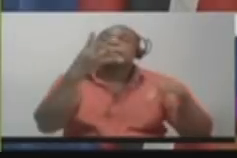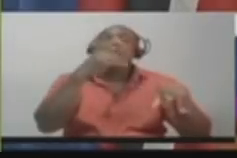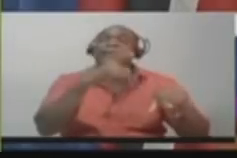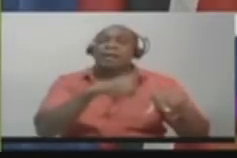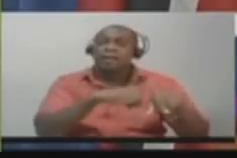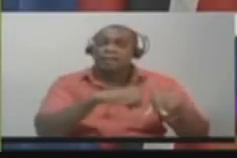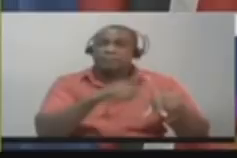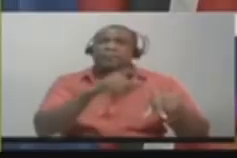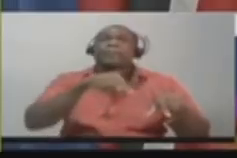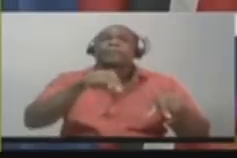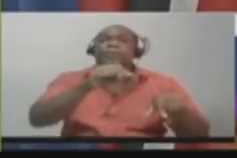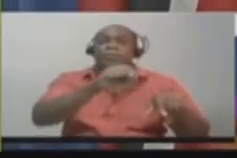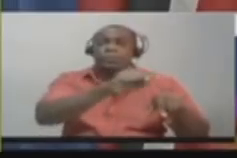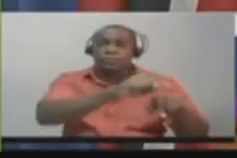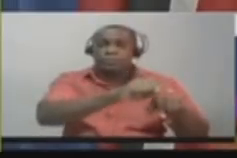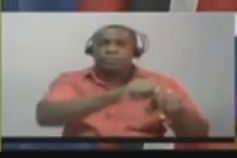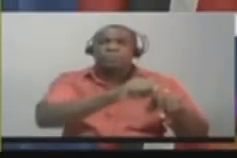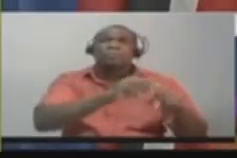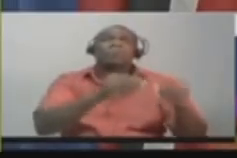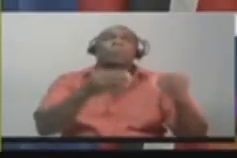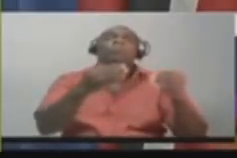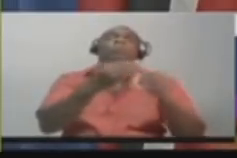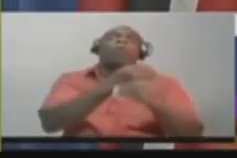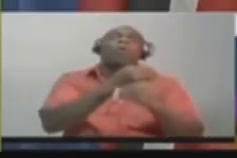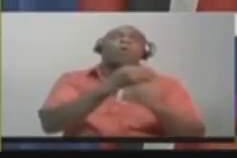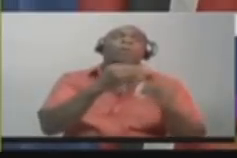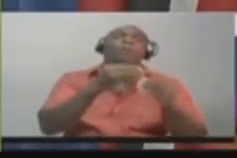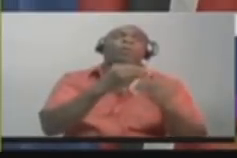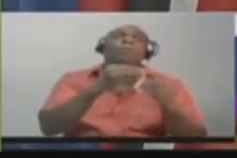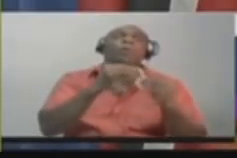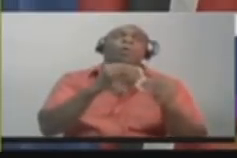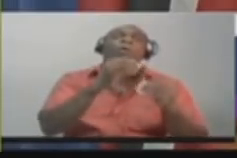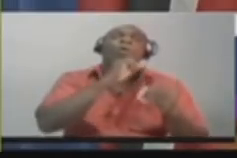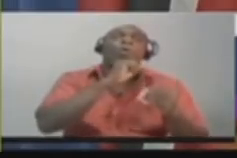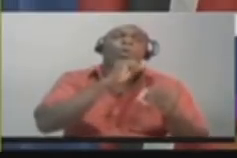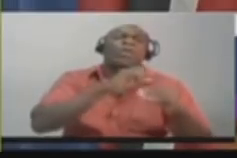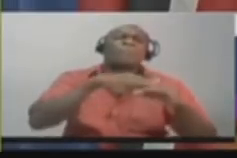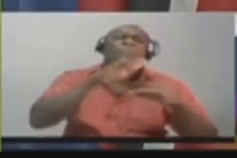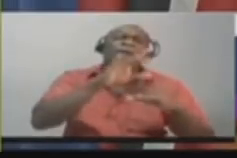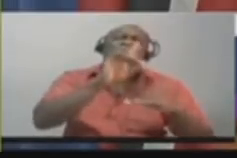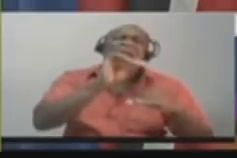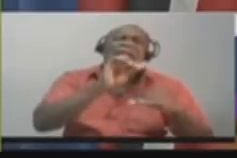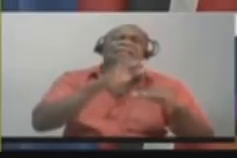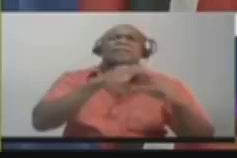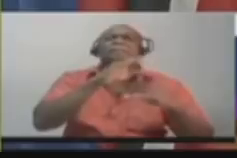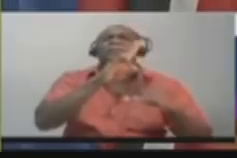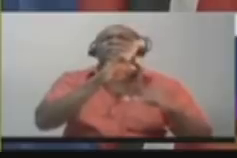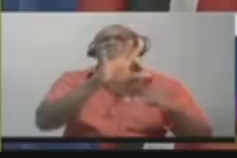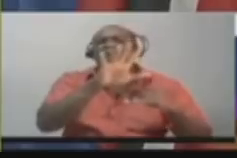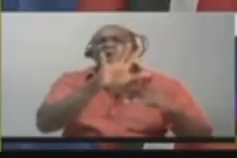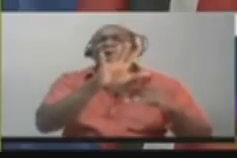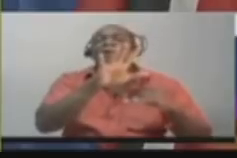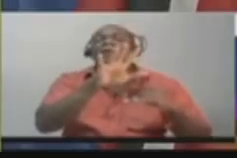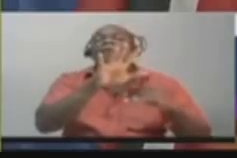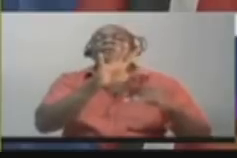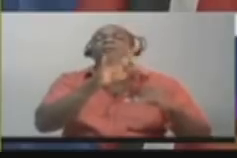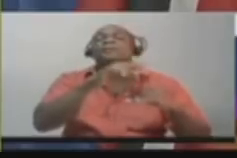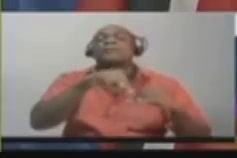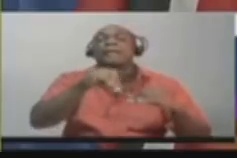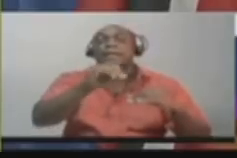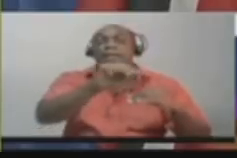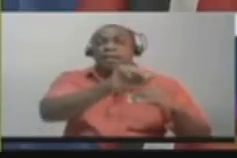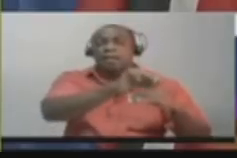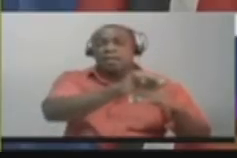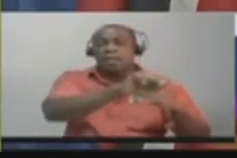the extremes of age, the above 80, the above 75, were some of the cases that arose out